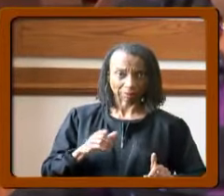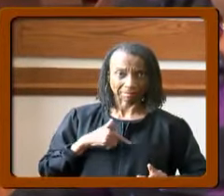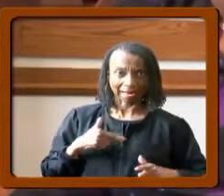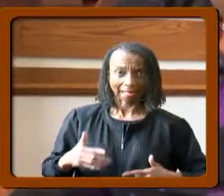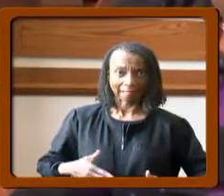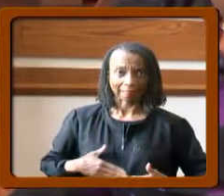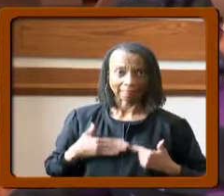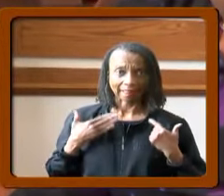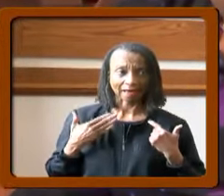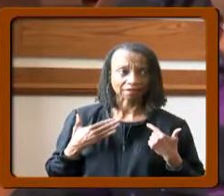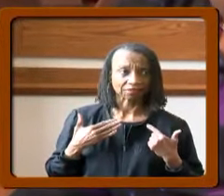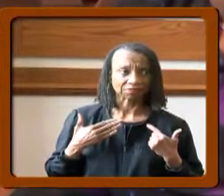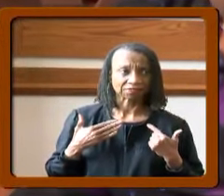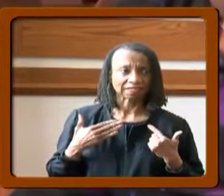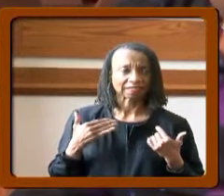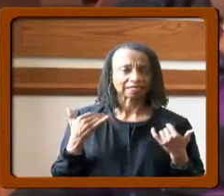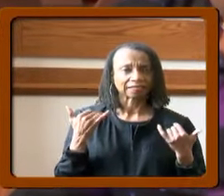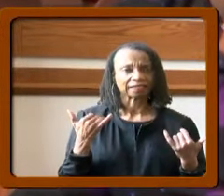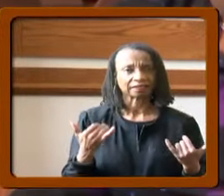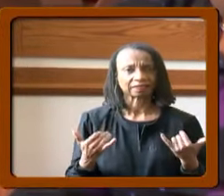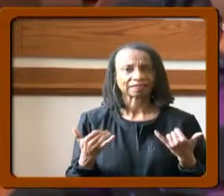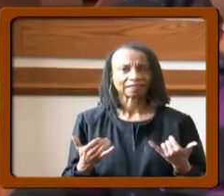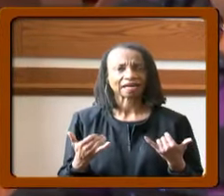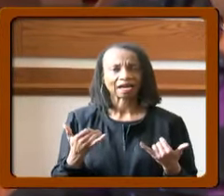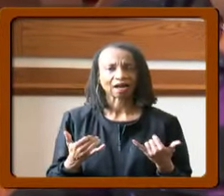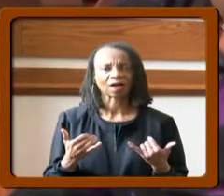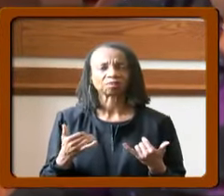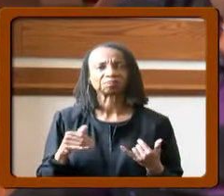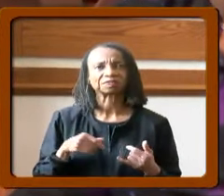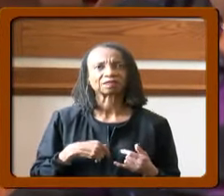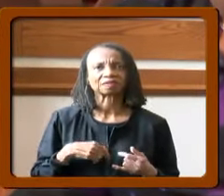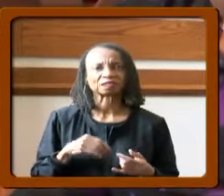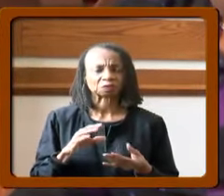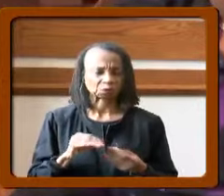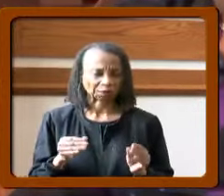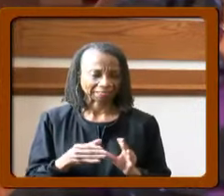I remember this old R&B song where there was this brother